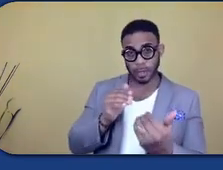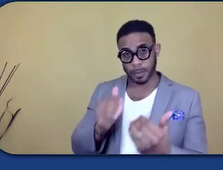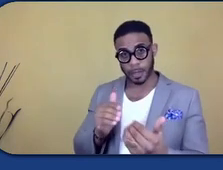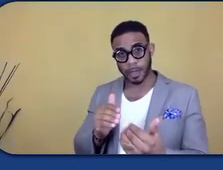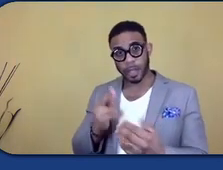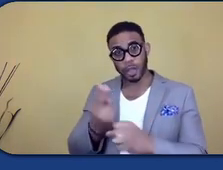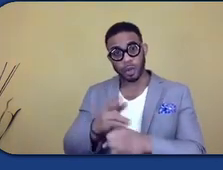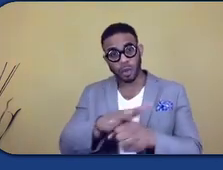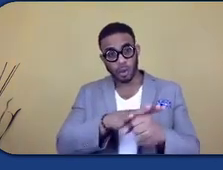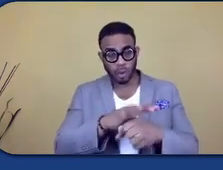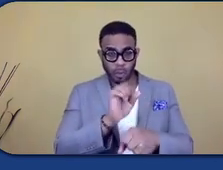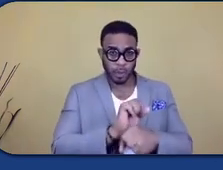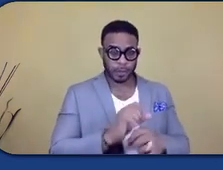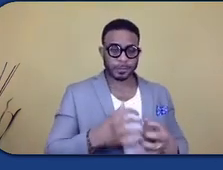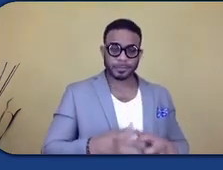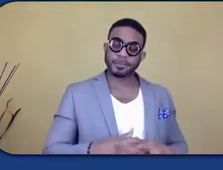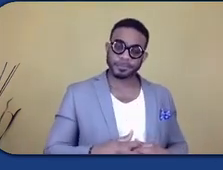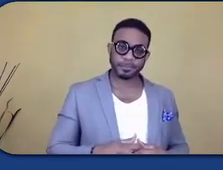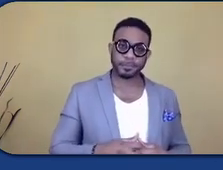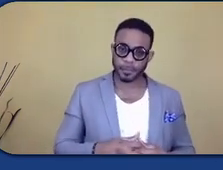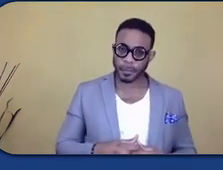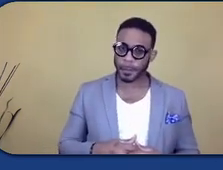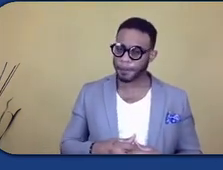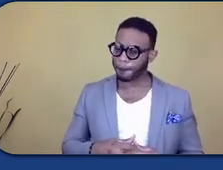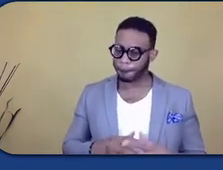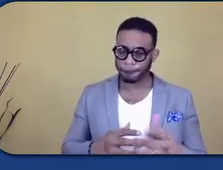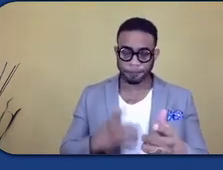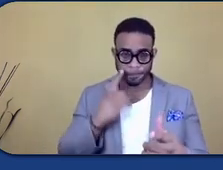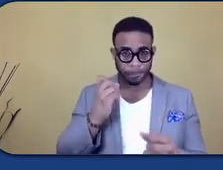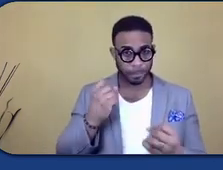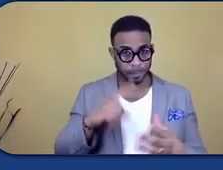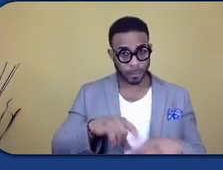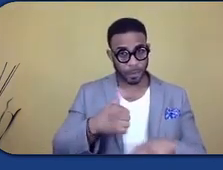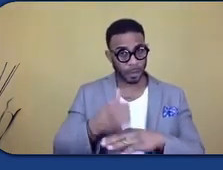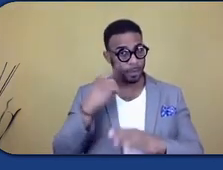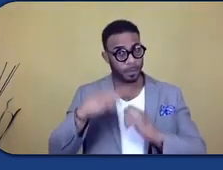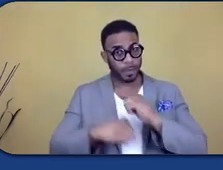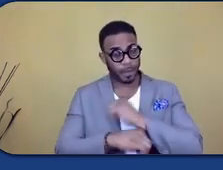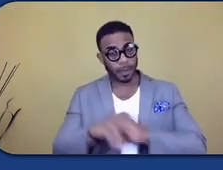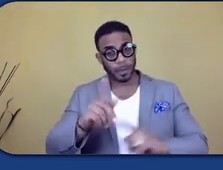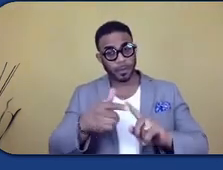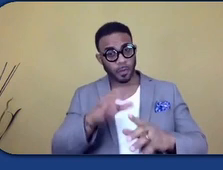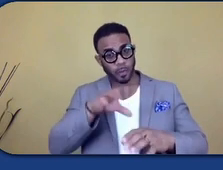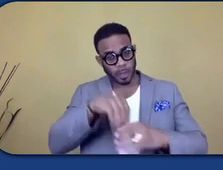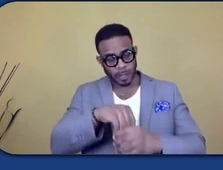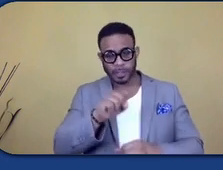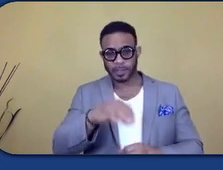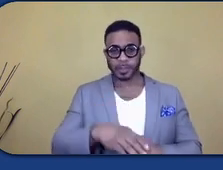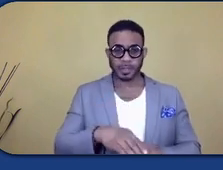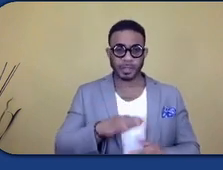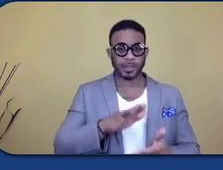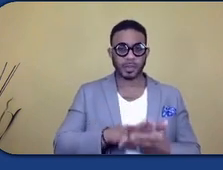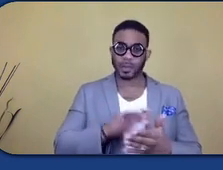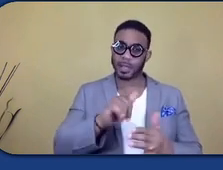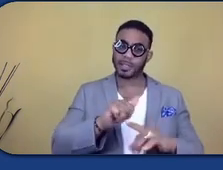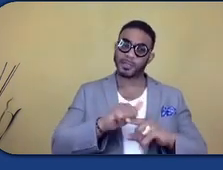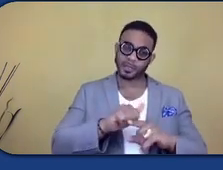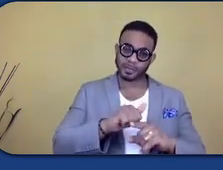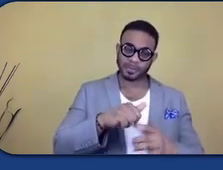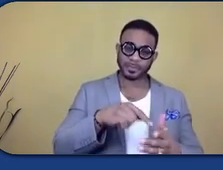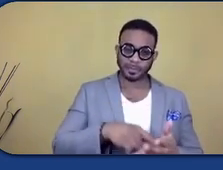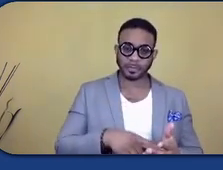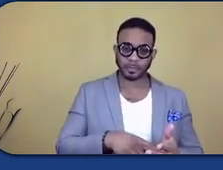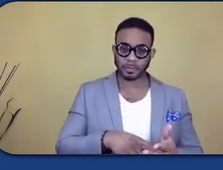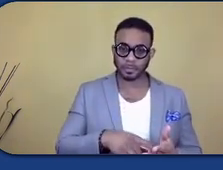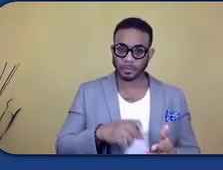sourced and locally made, and using the local workmanship. When you look at the excavation of the foundation, these are people from within, so the school